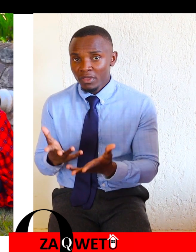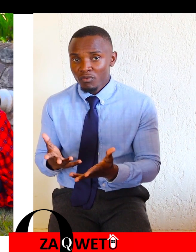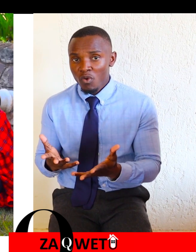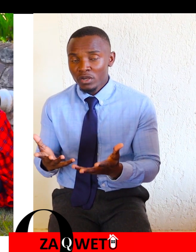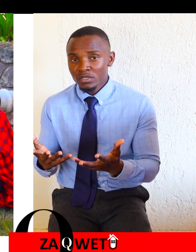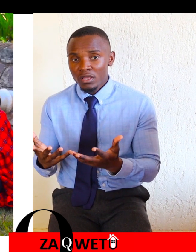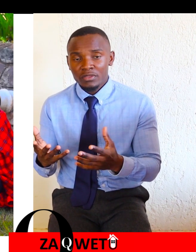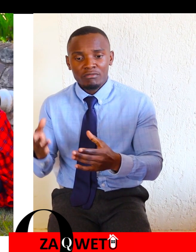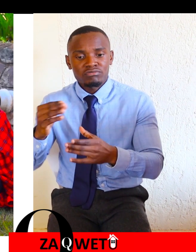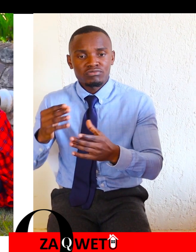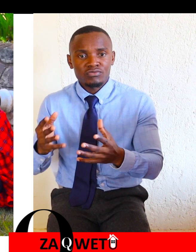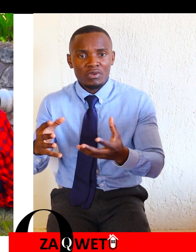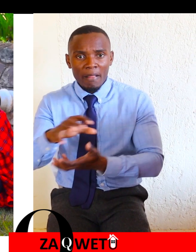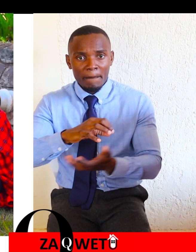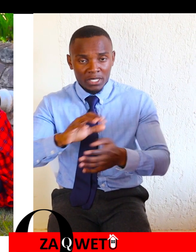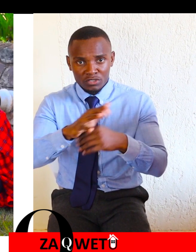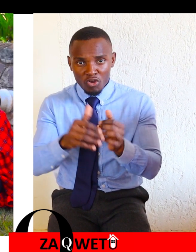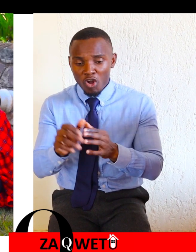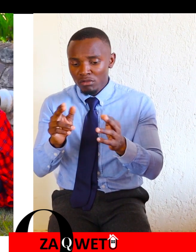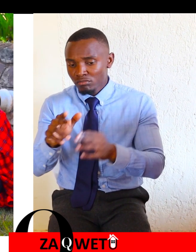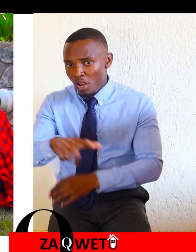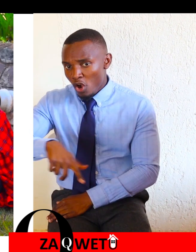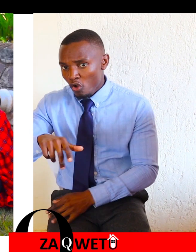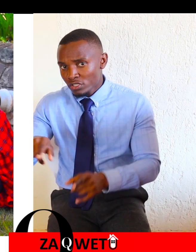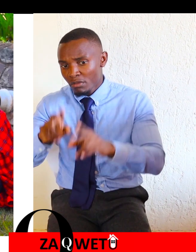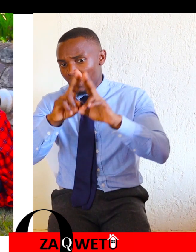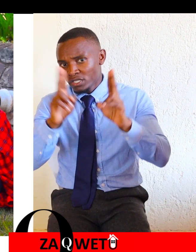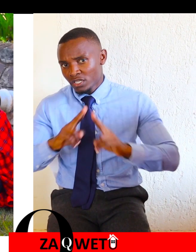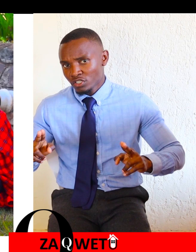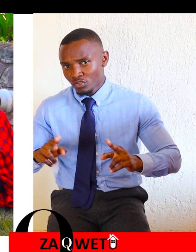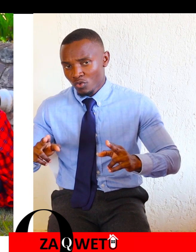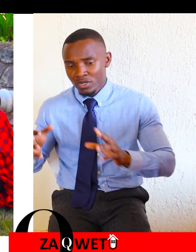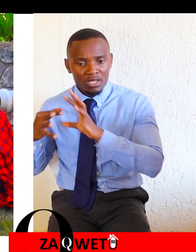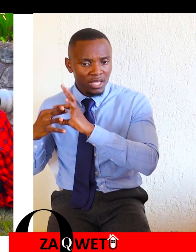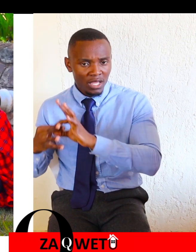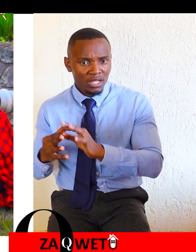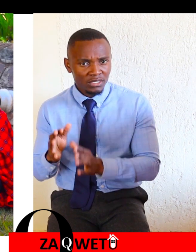incorporated cultures, both local and international ones, which closely